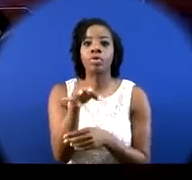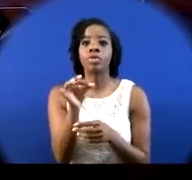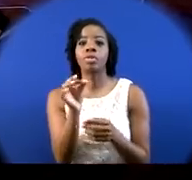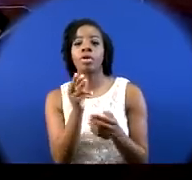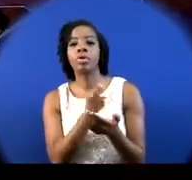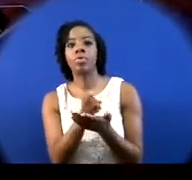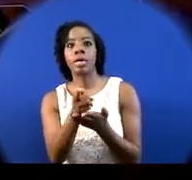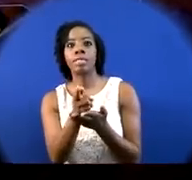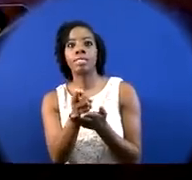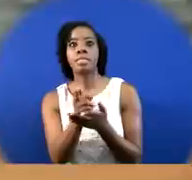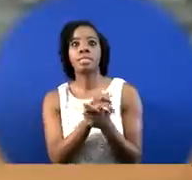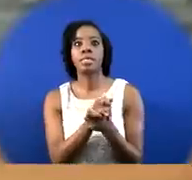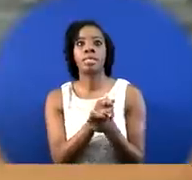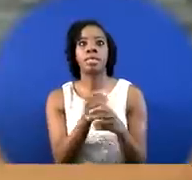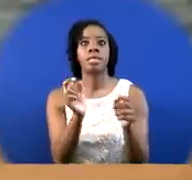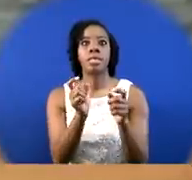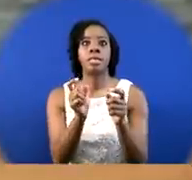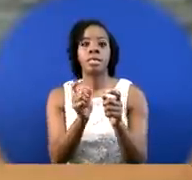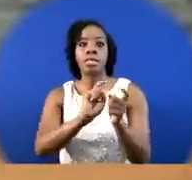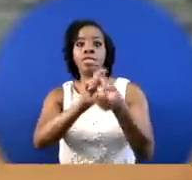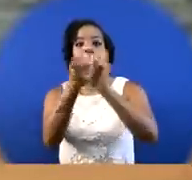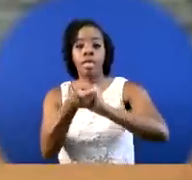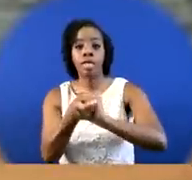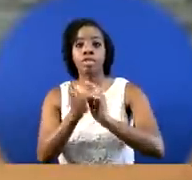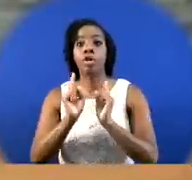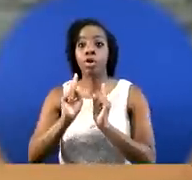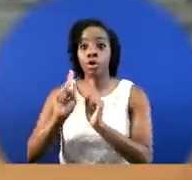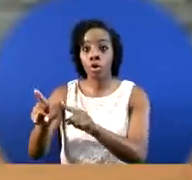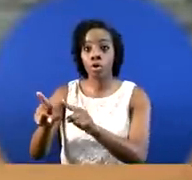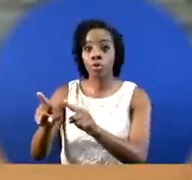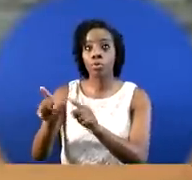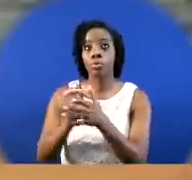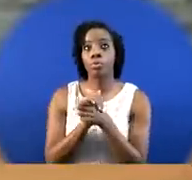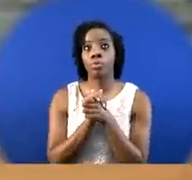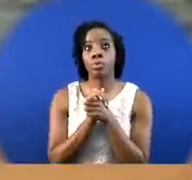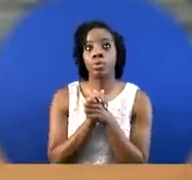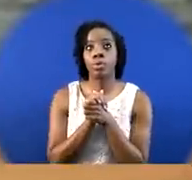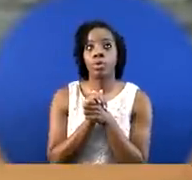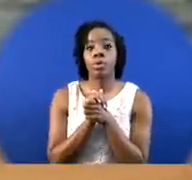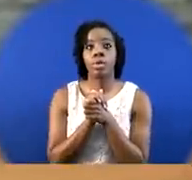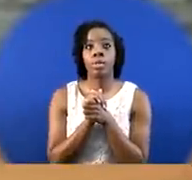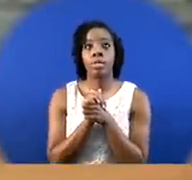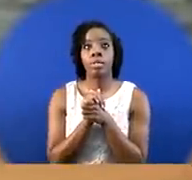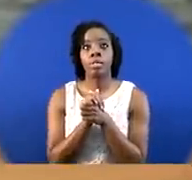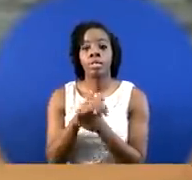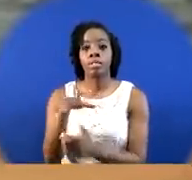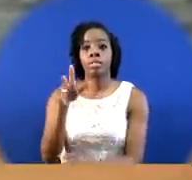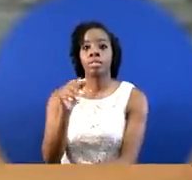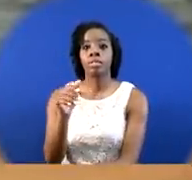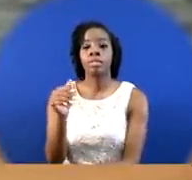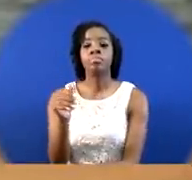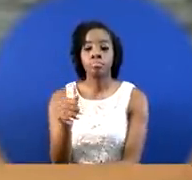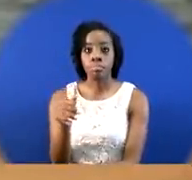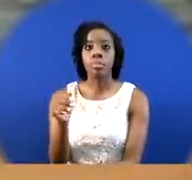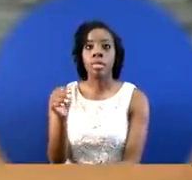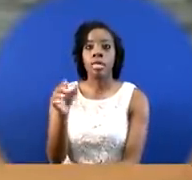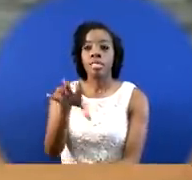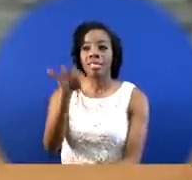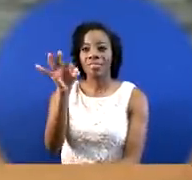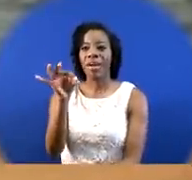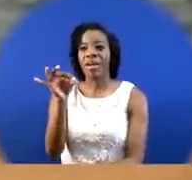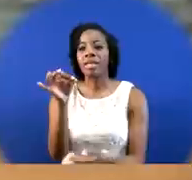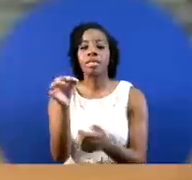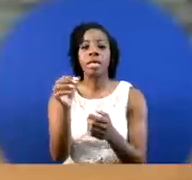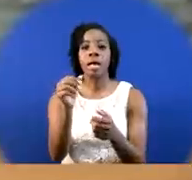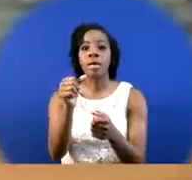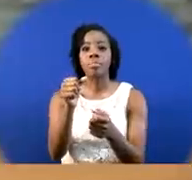our state, please go immediately to the atrium of this building, and you will find those men and women